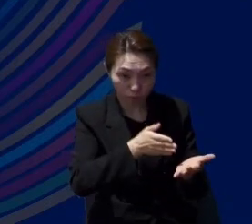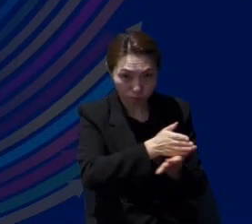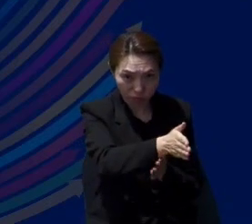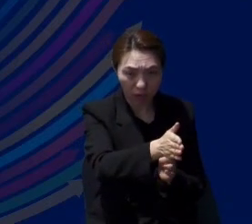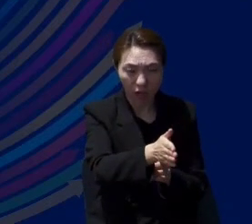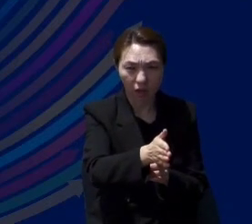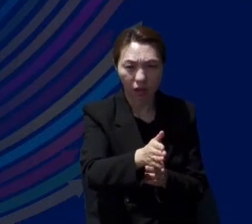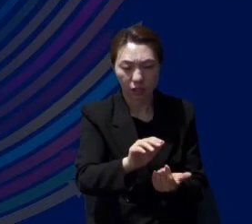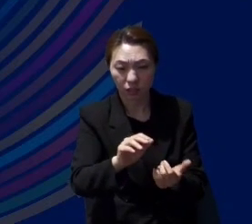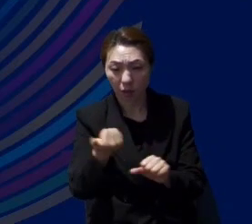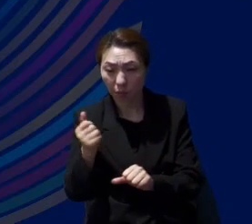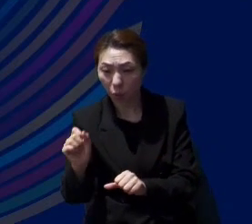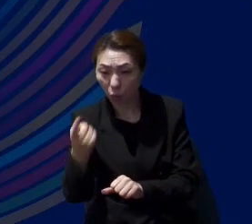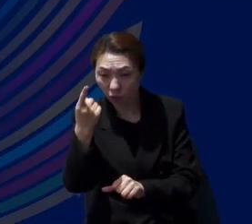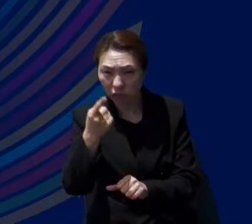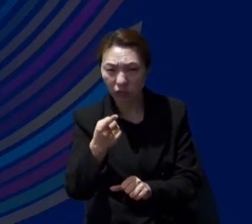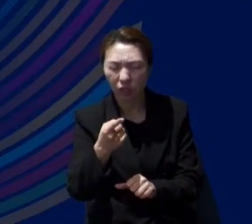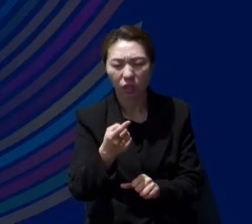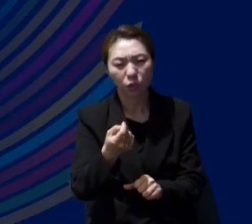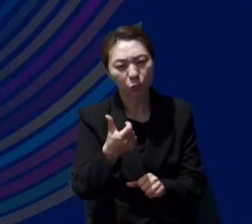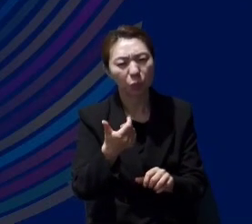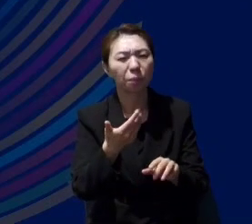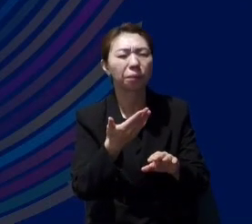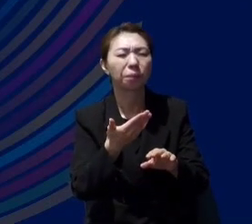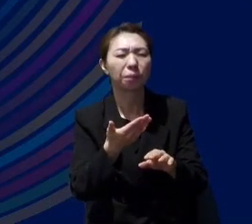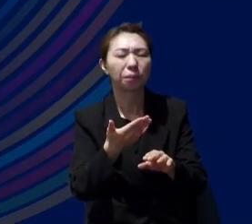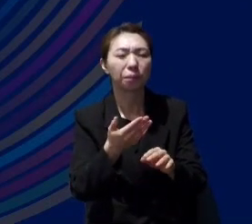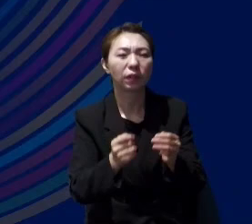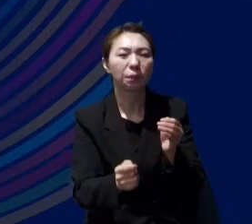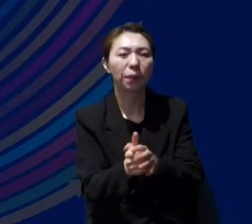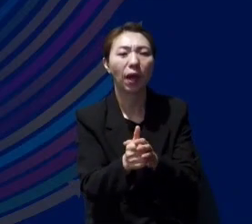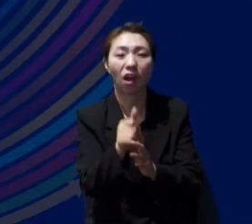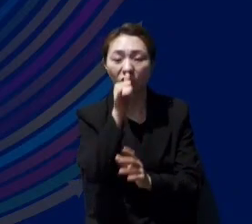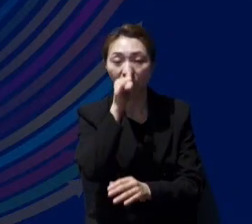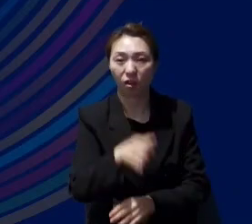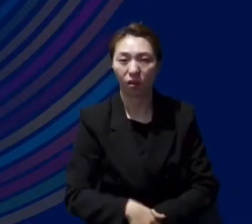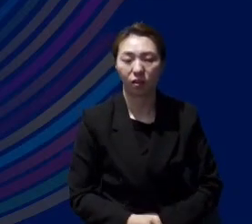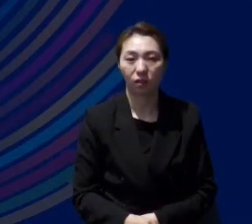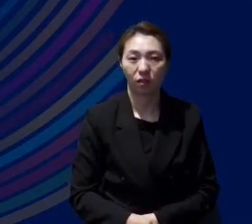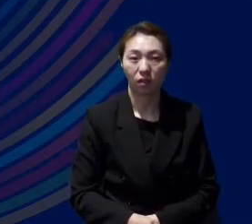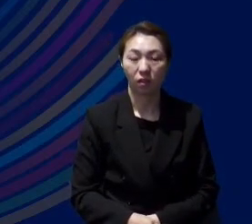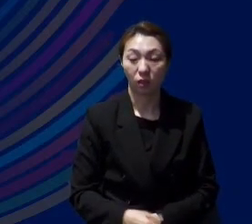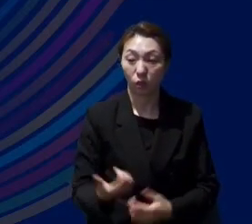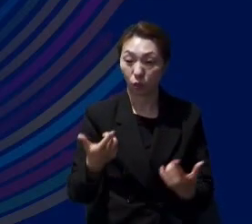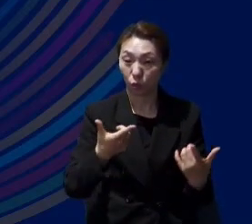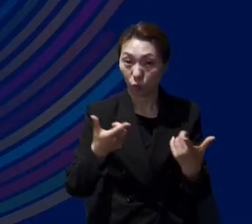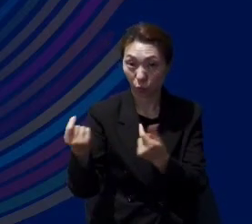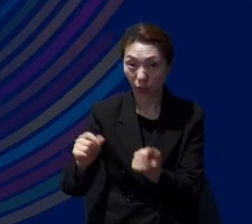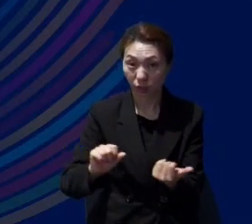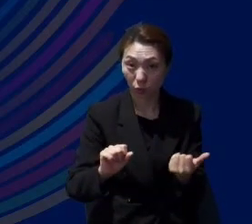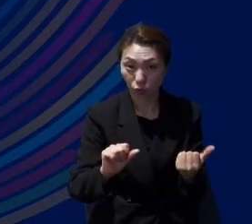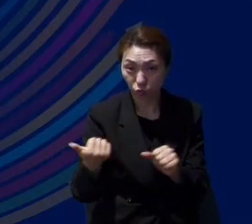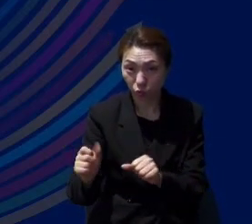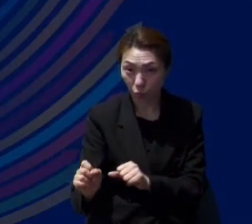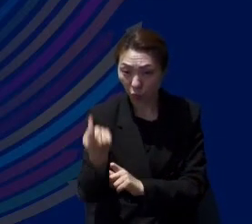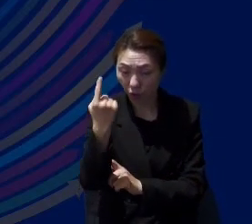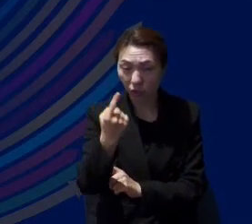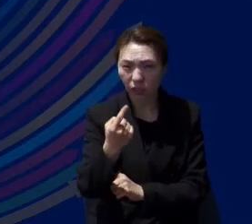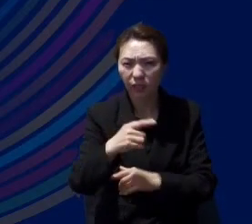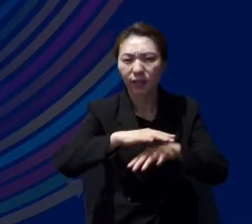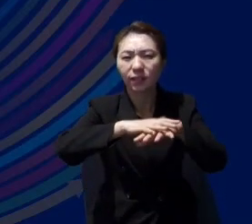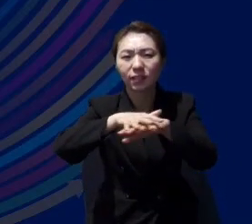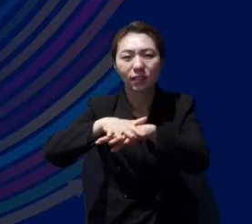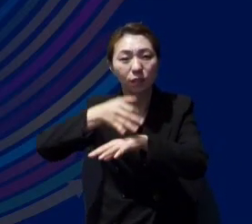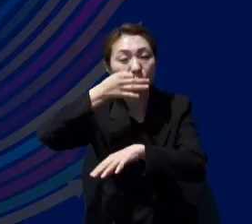This is the same layout, so we still have all-cause mortality in the upper left corner, and then all of the level 2 causes sort of arrayed